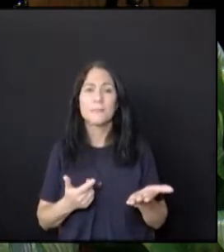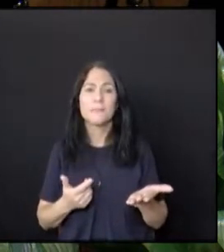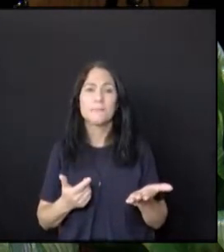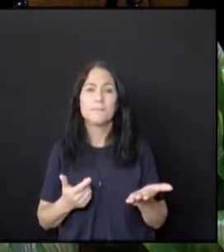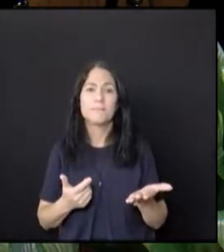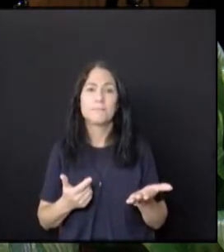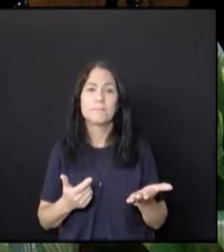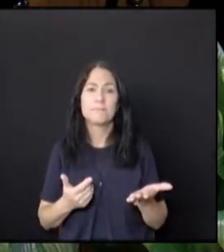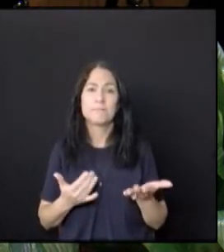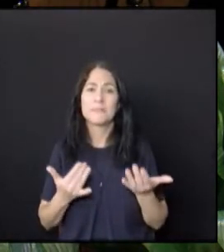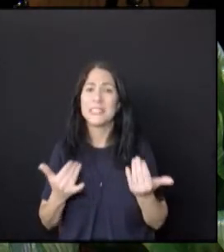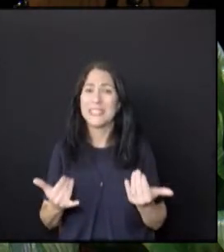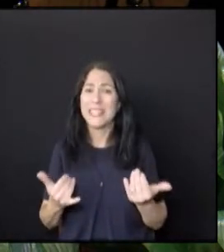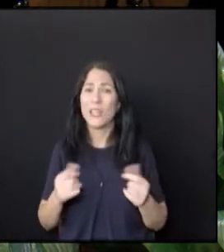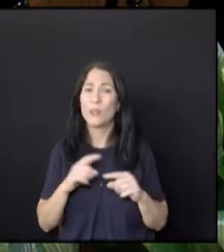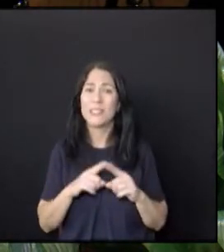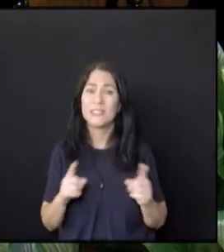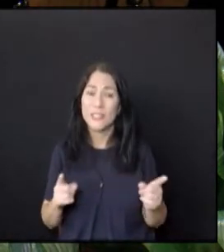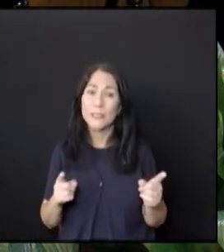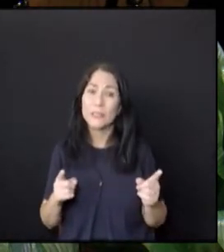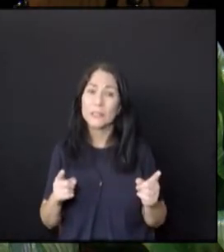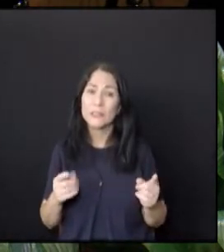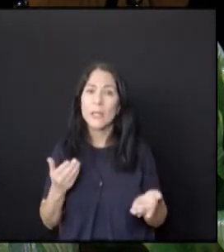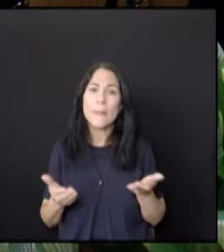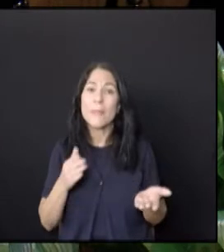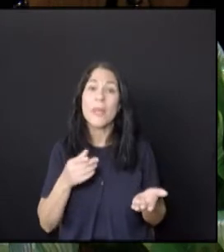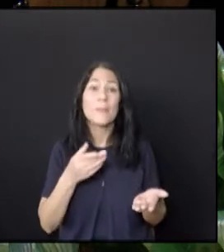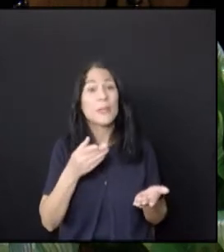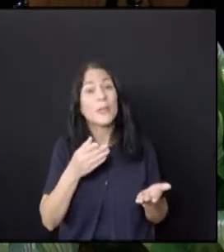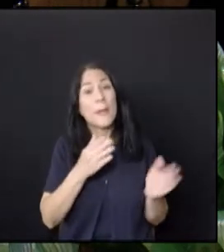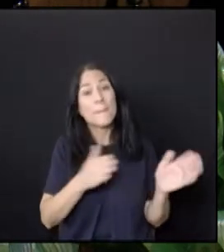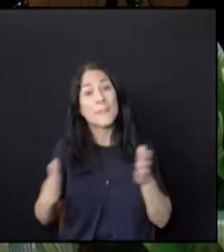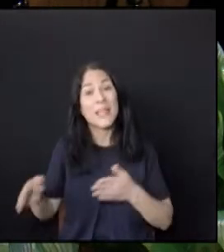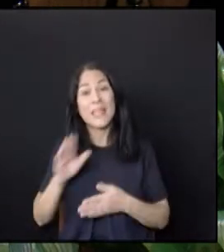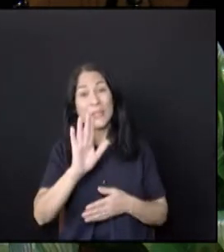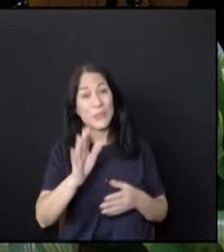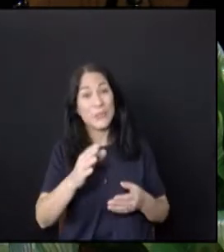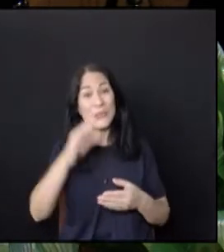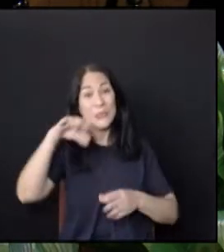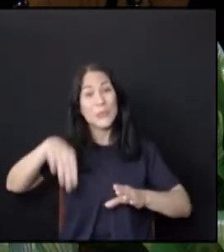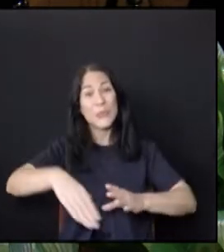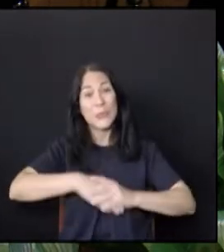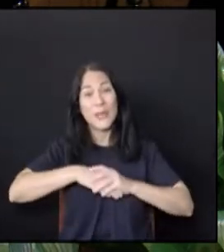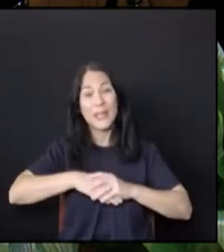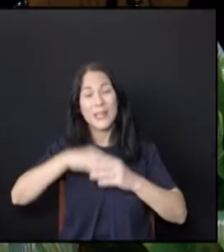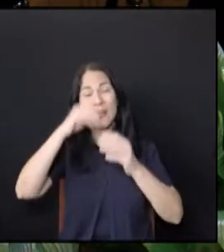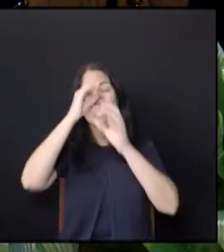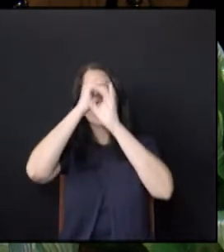And it doesn't look like what you thought it would look like. Maybe you've been planning your wedding and you have dreamt about that day.